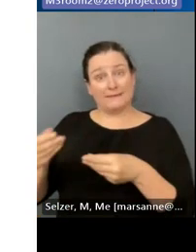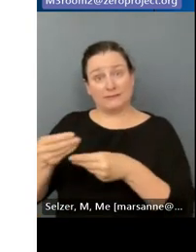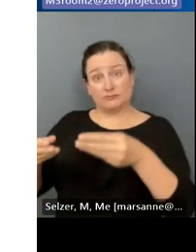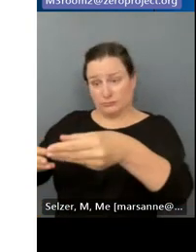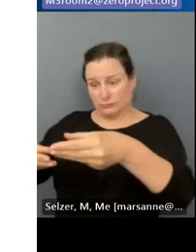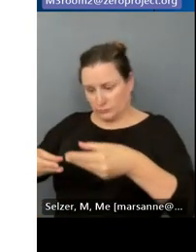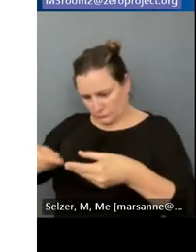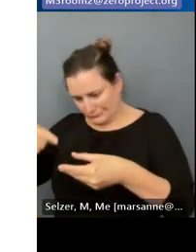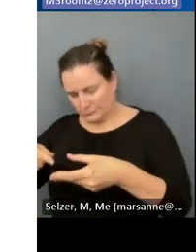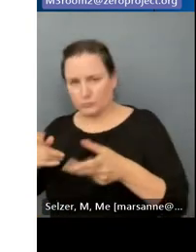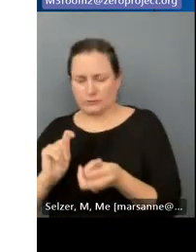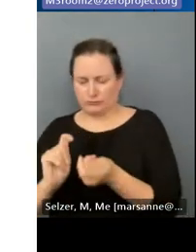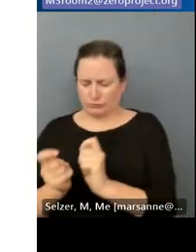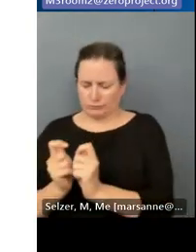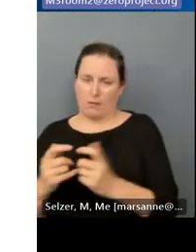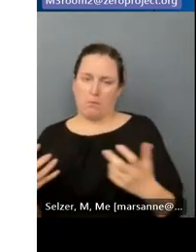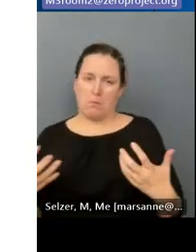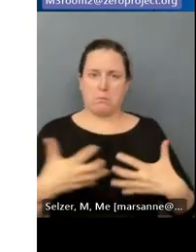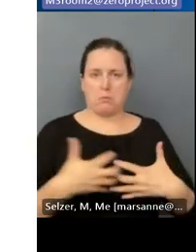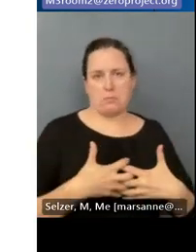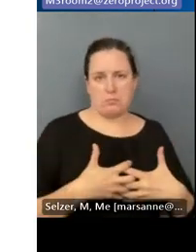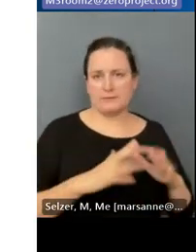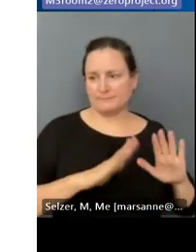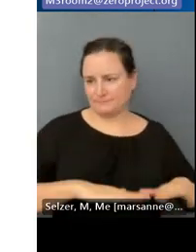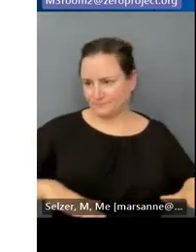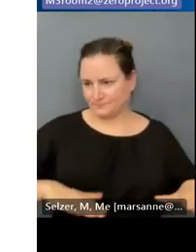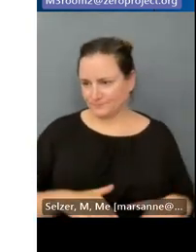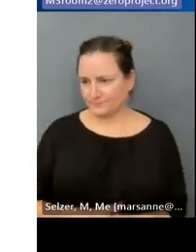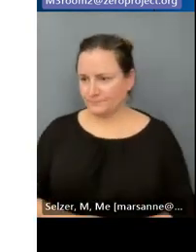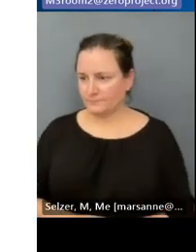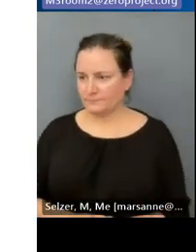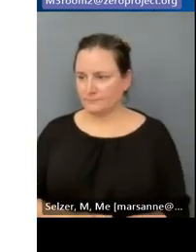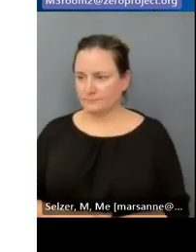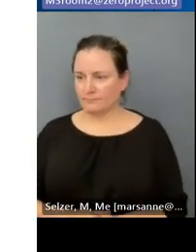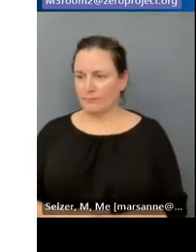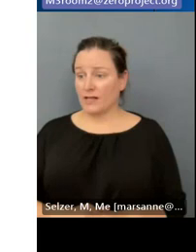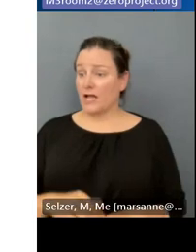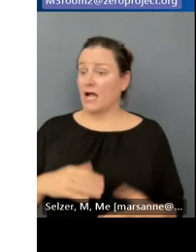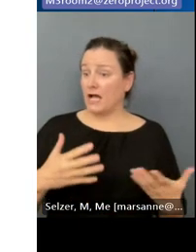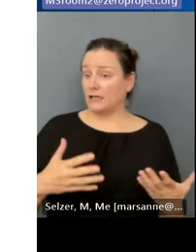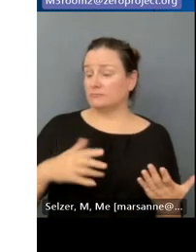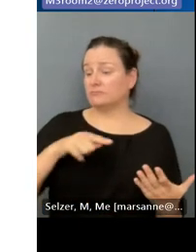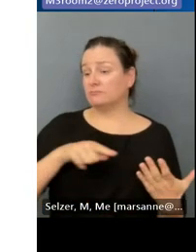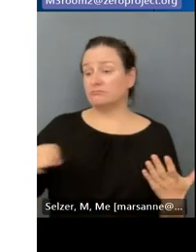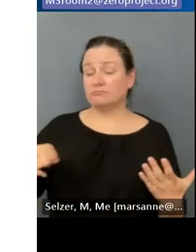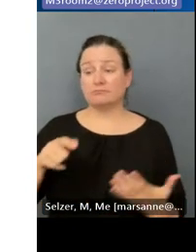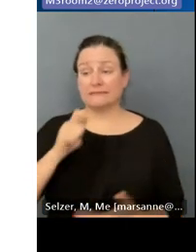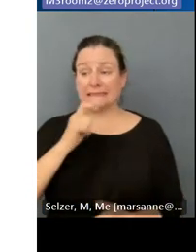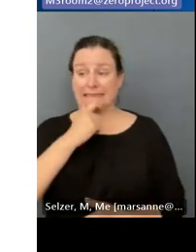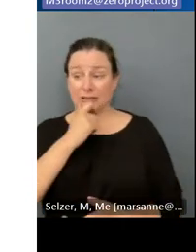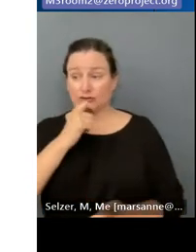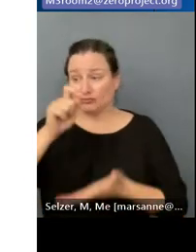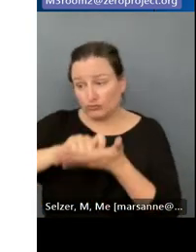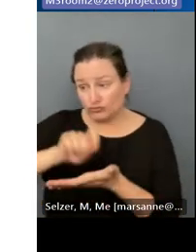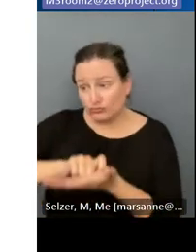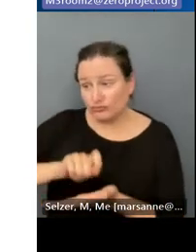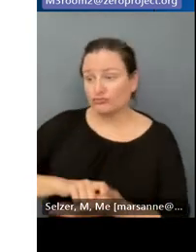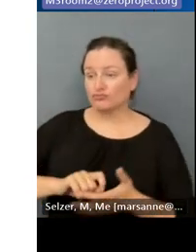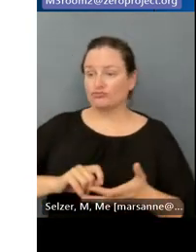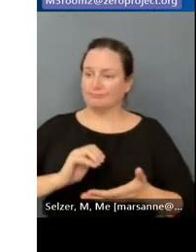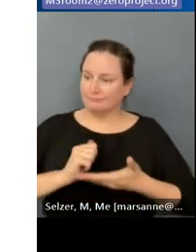pedagogical resources. And the last topic is important. And the first and the second moment, we have together with